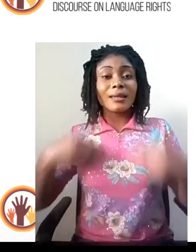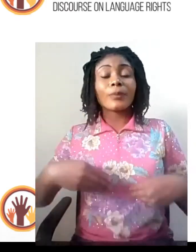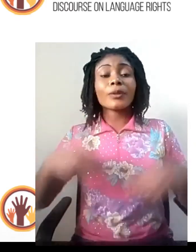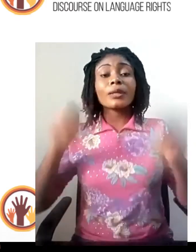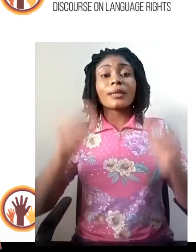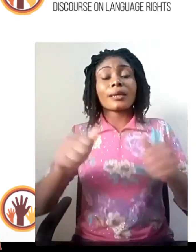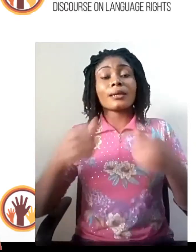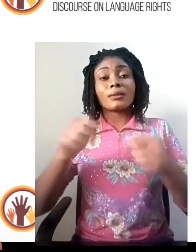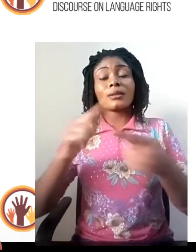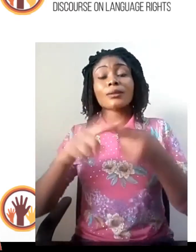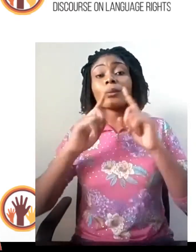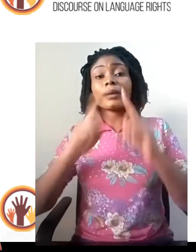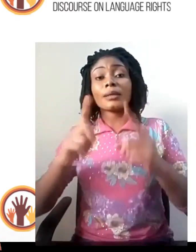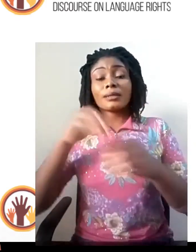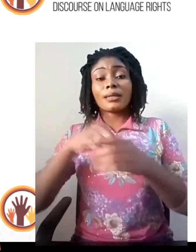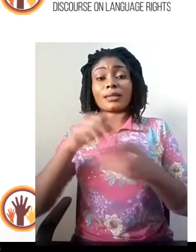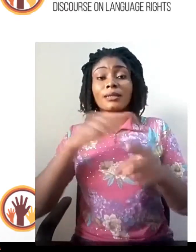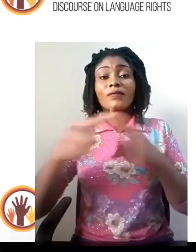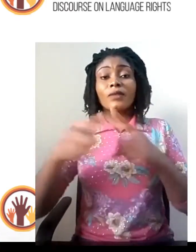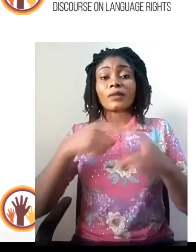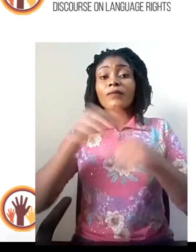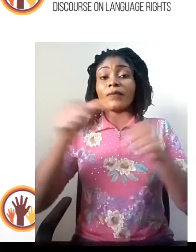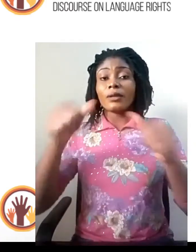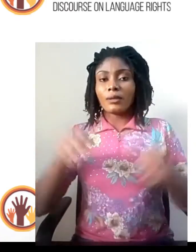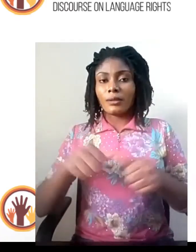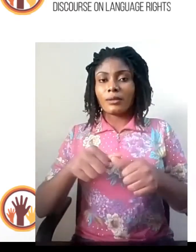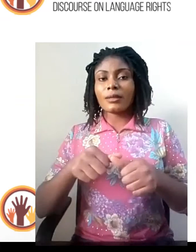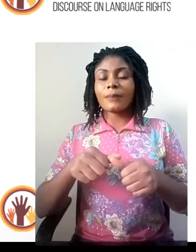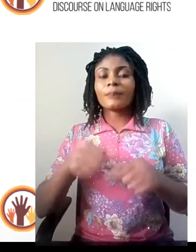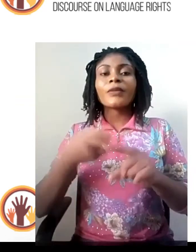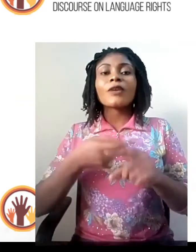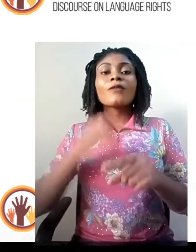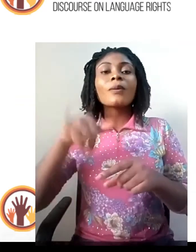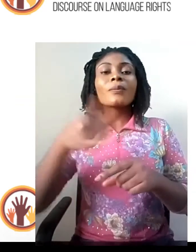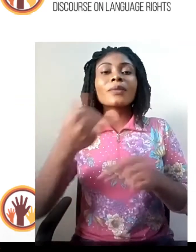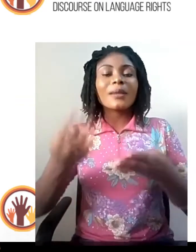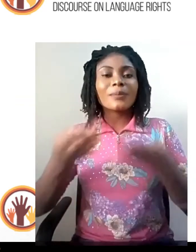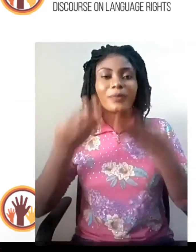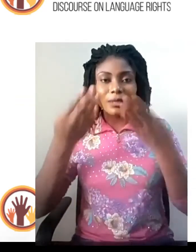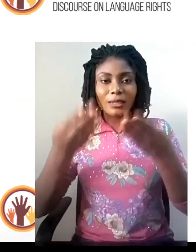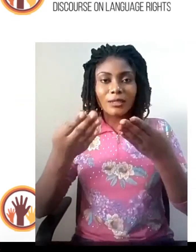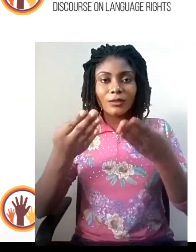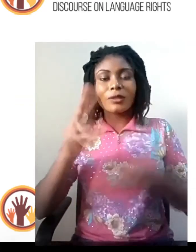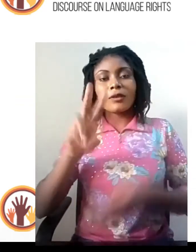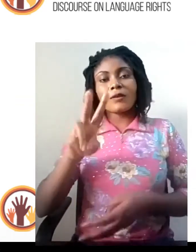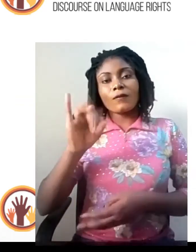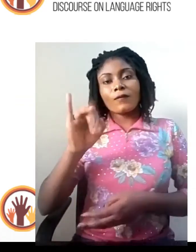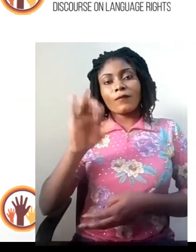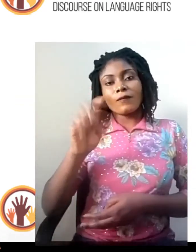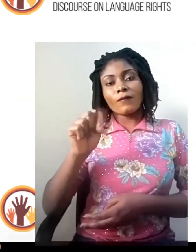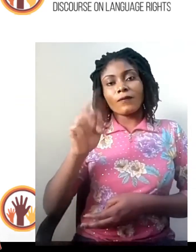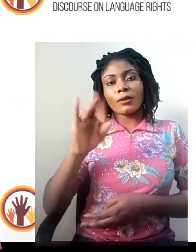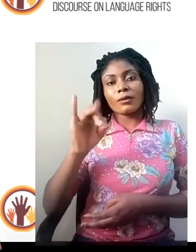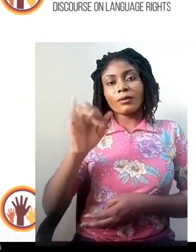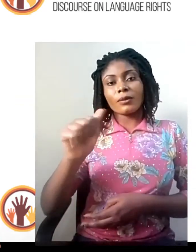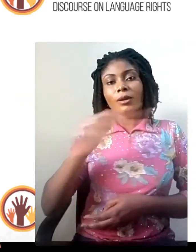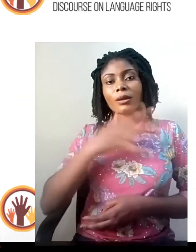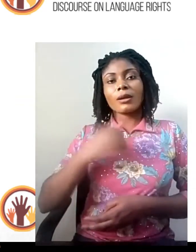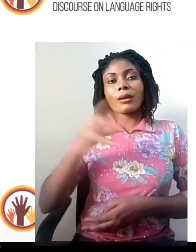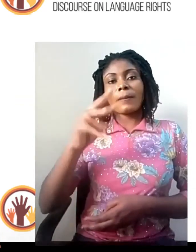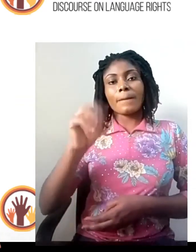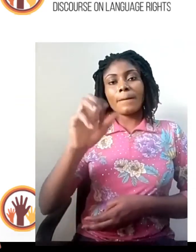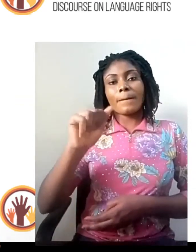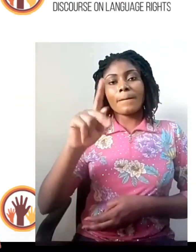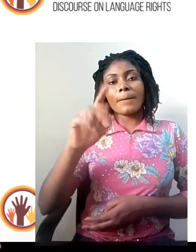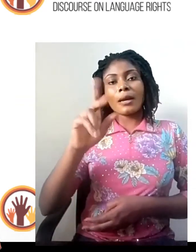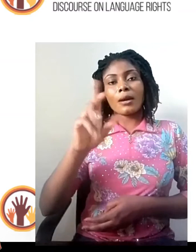angles. So from their presentation, Victoria and Nyarko, they looked